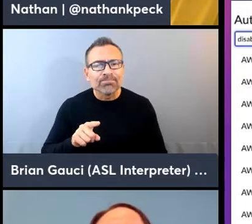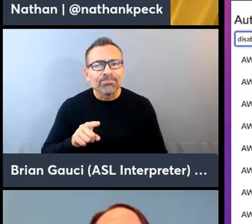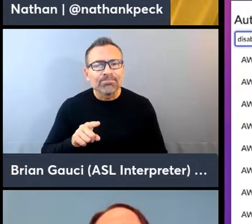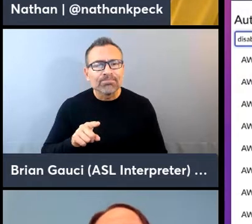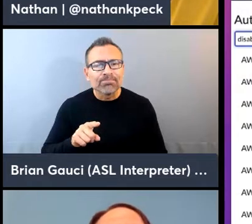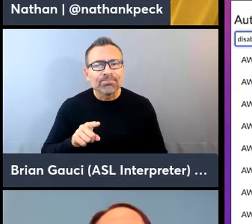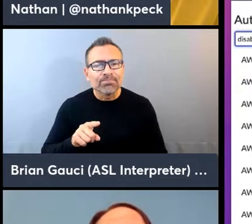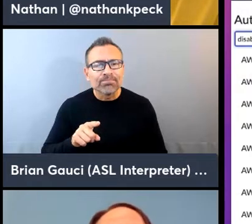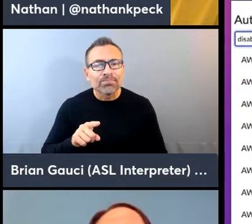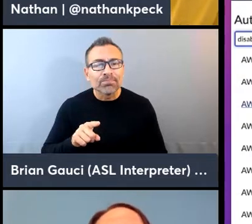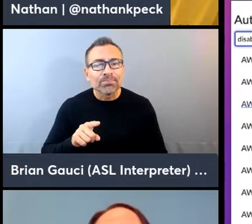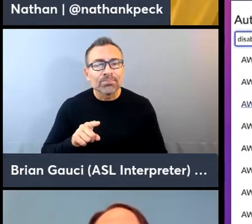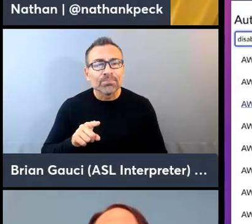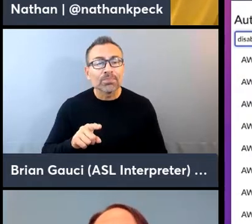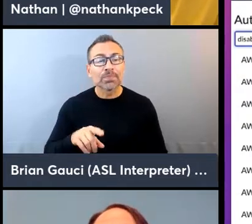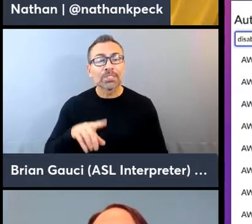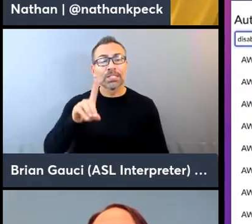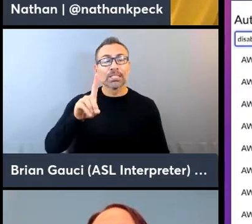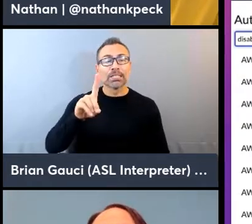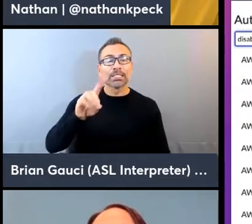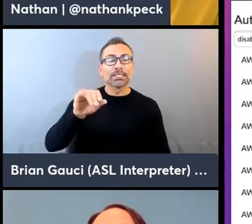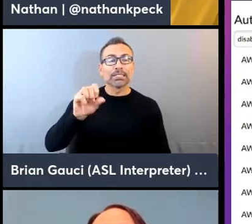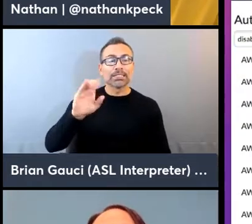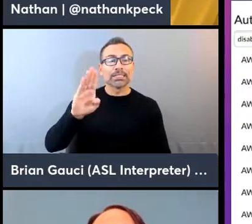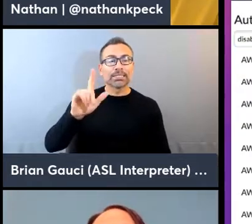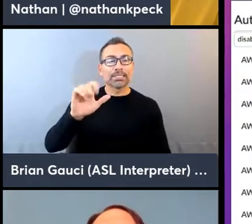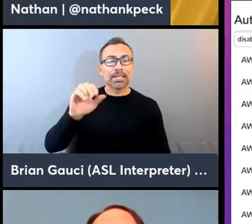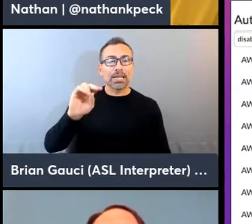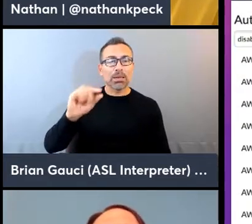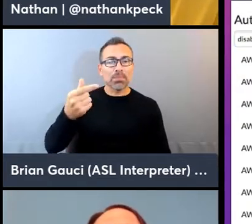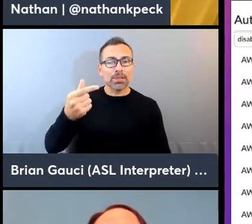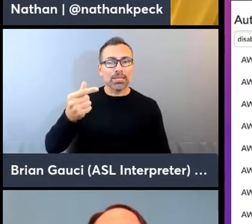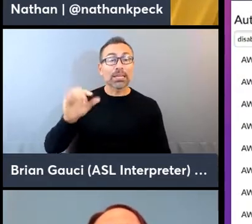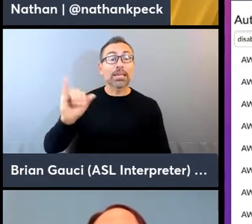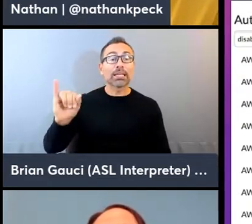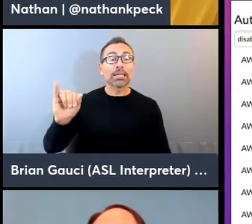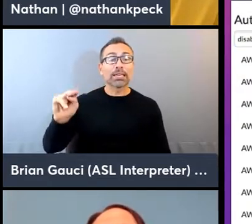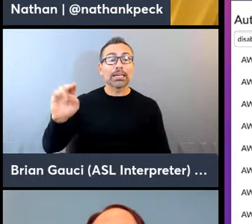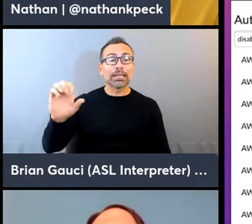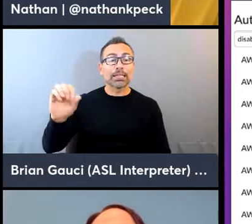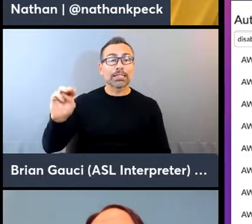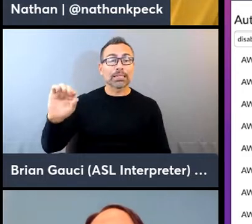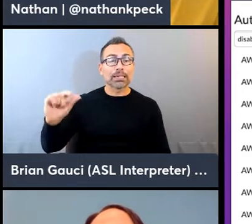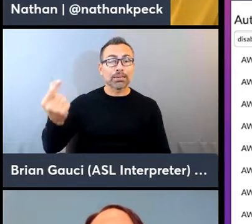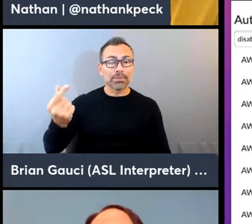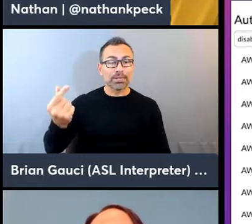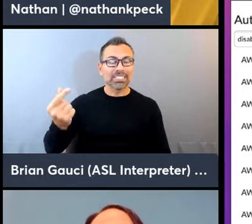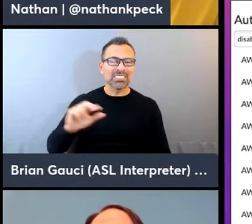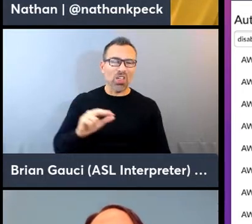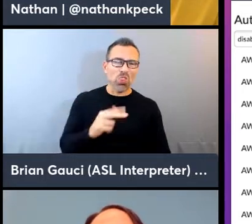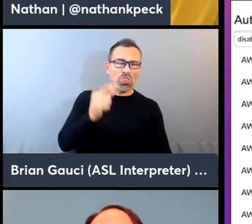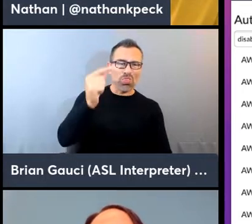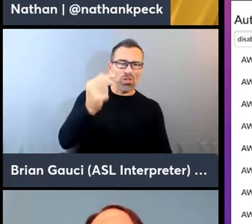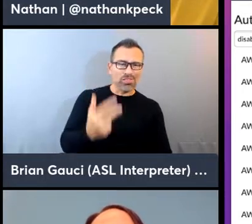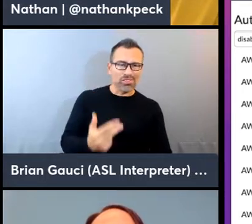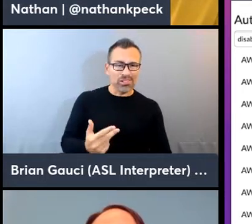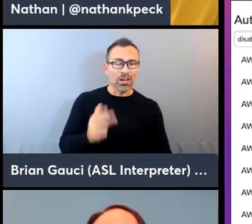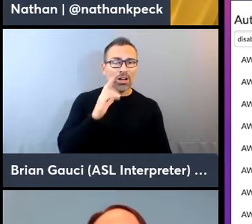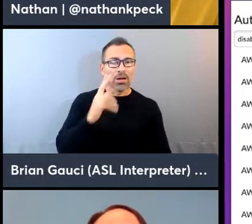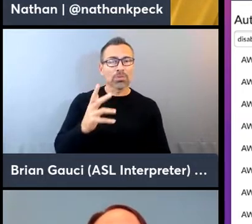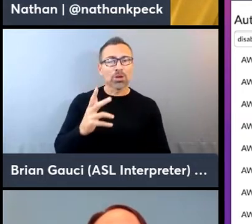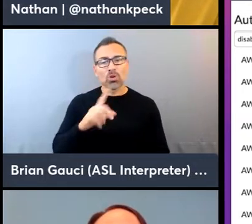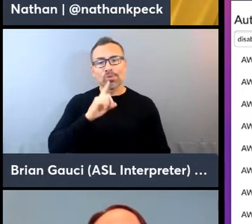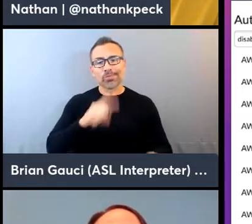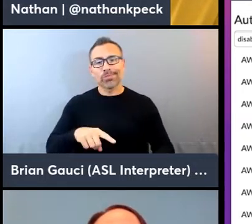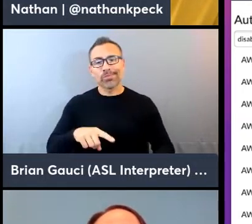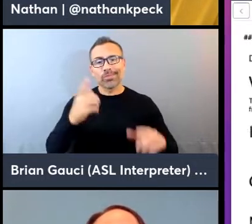disabling incoming. The third one, I'm going to order an execution of it. It's going to come up in just a